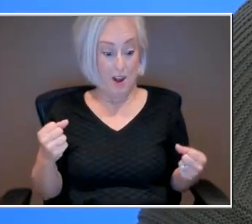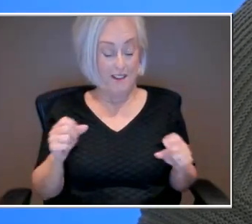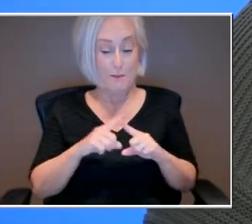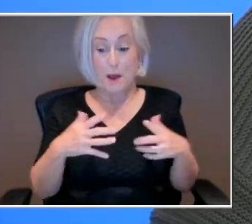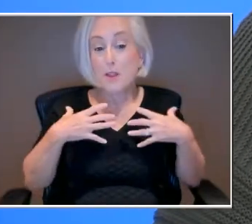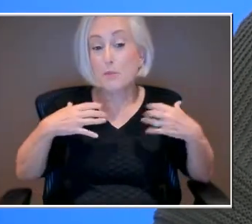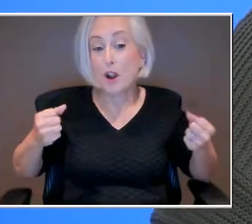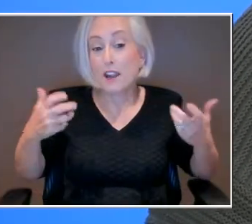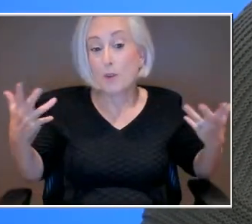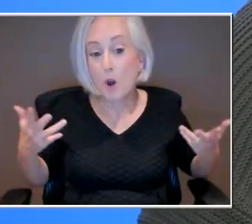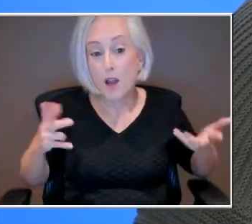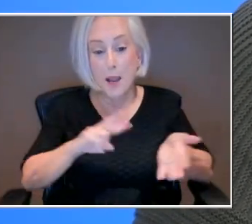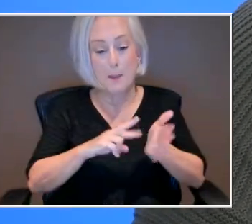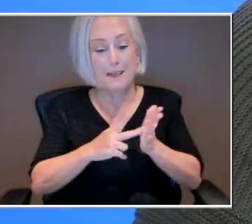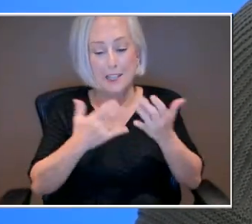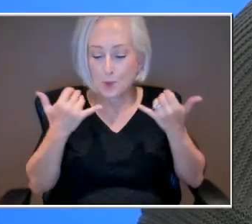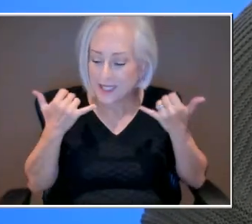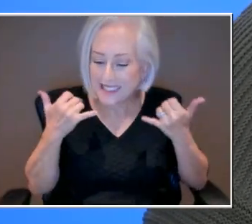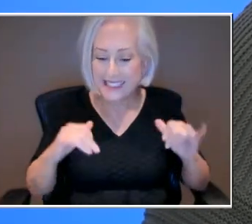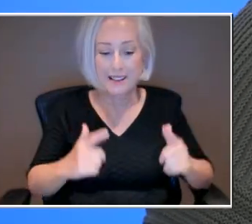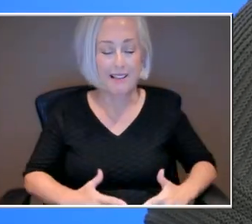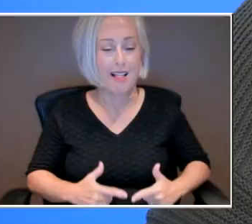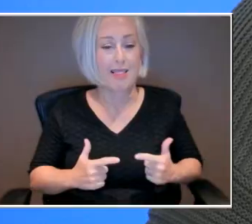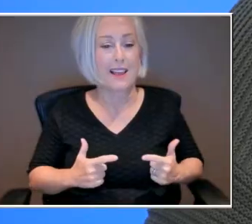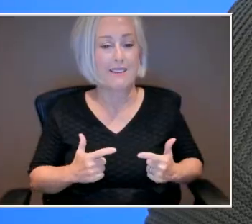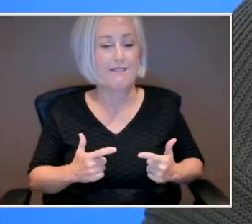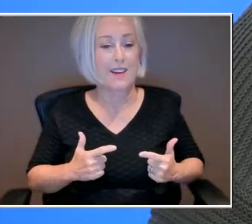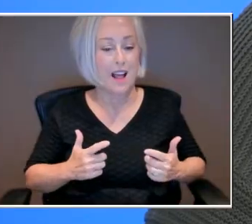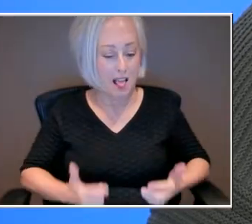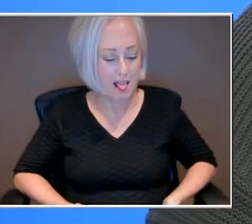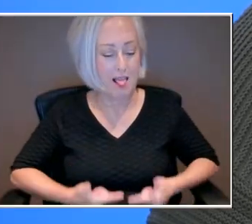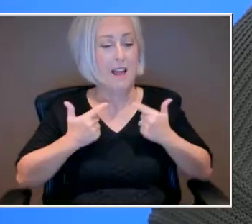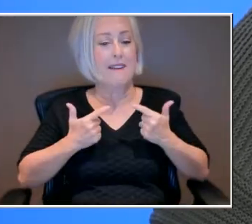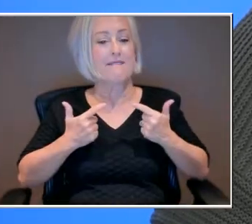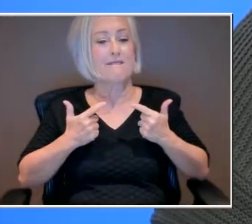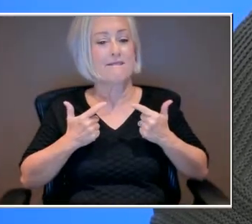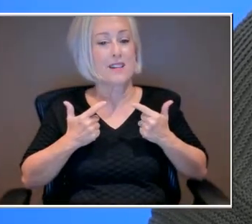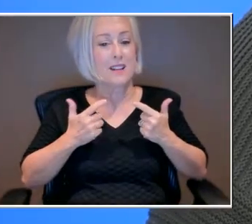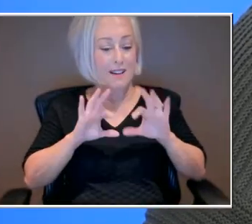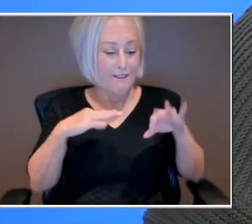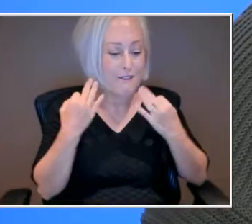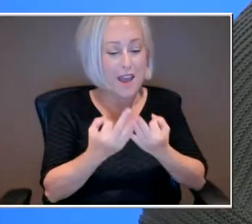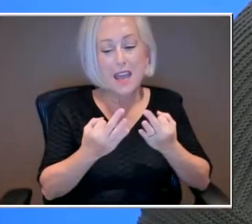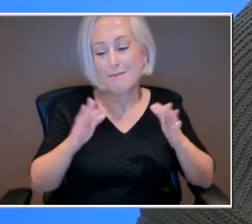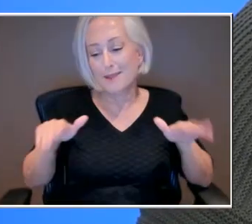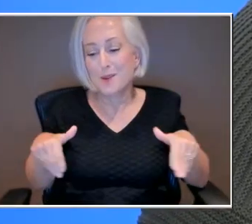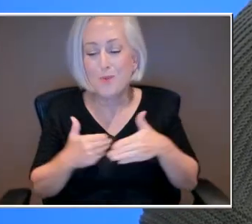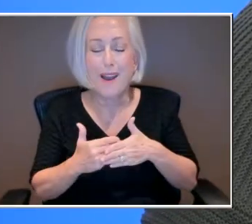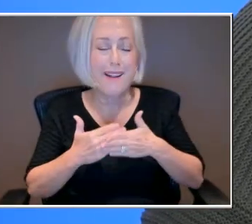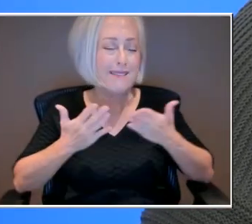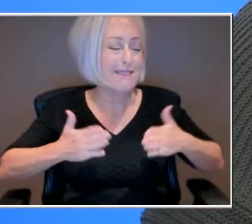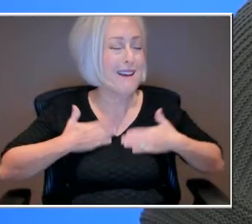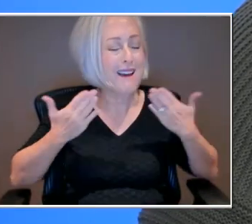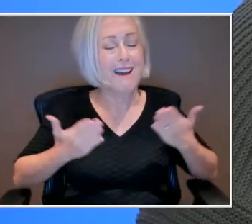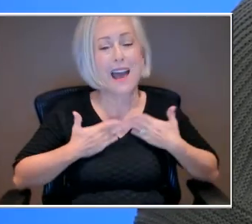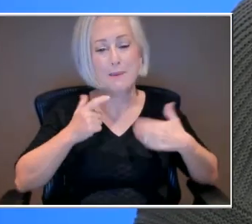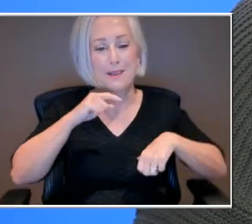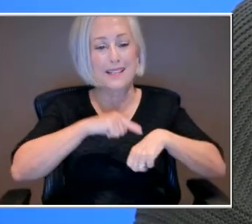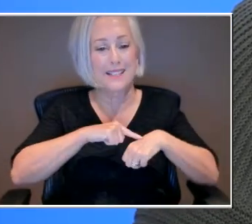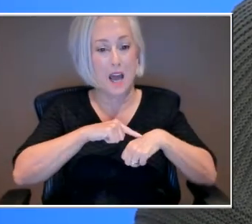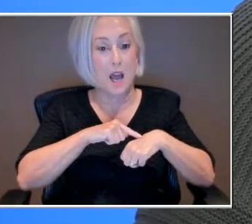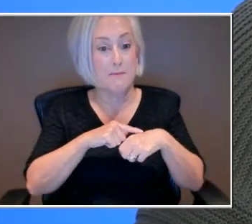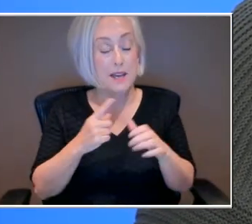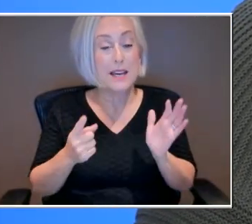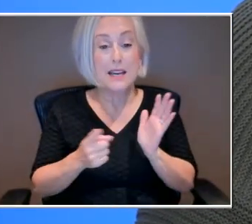have weddings and families and such happy times in our lives, and I think sometimes we would go